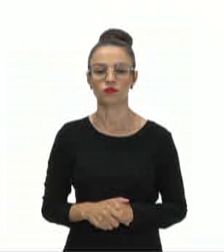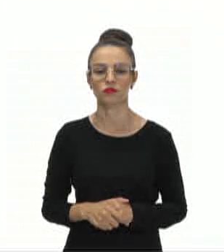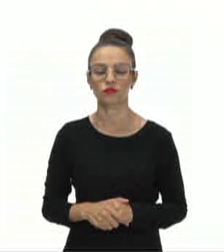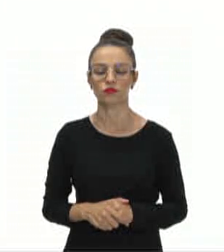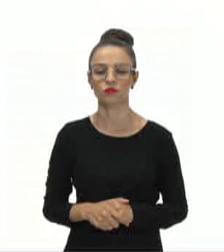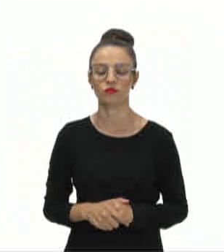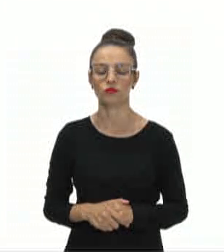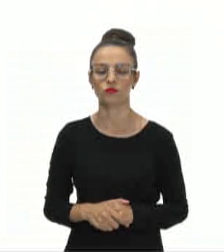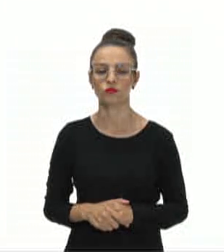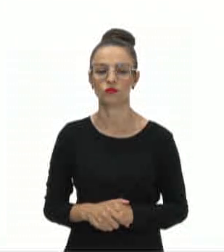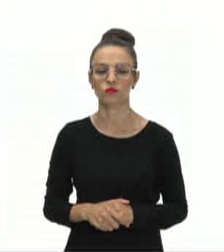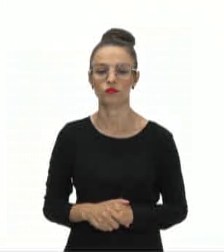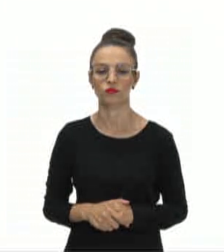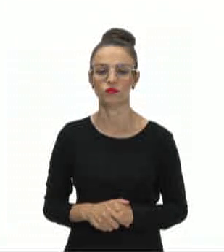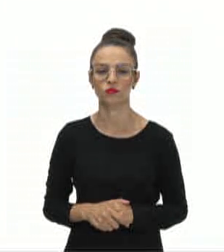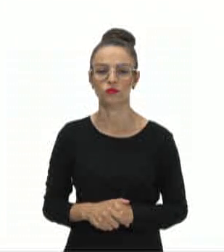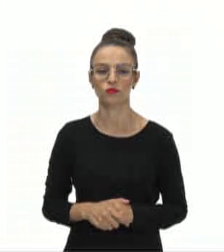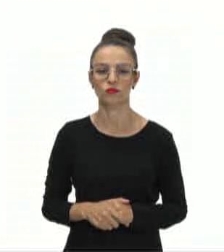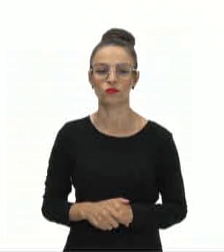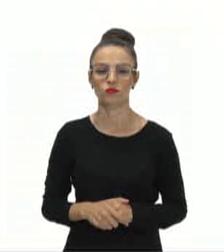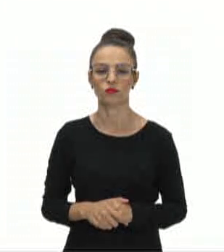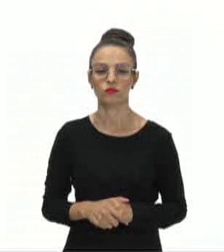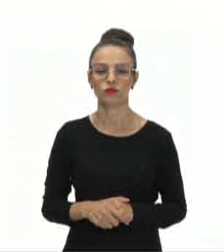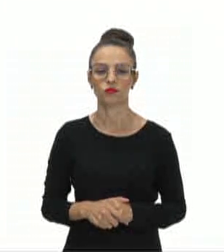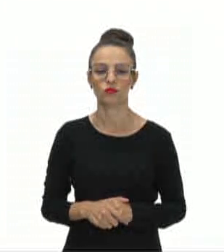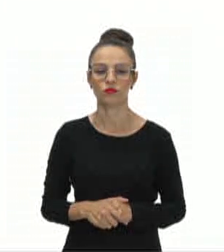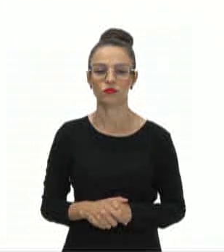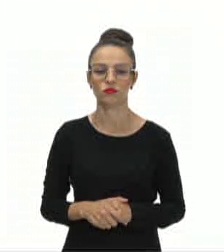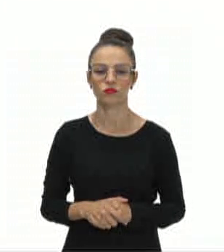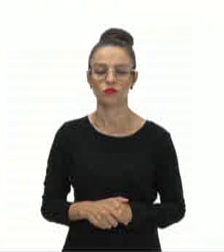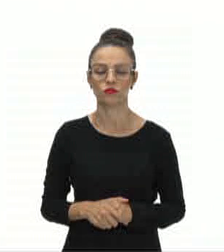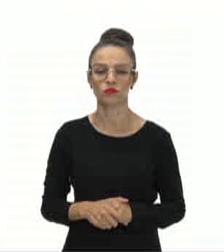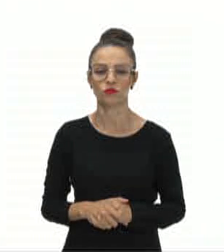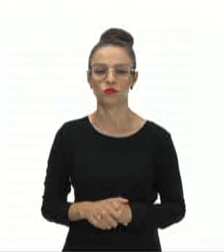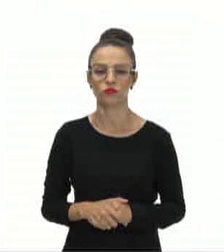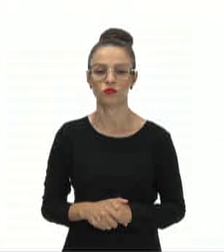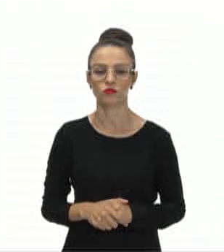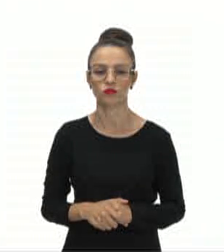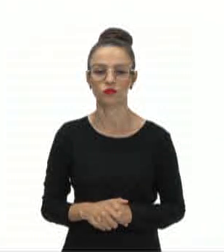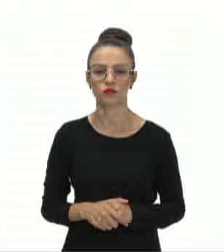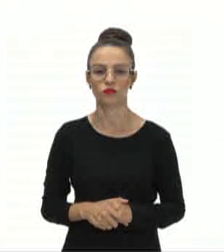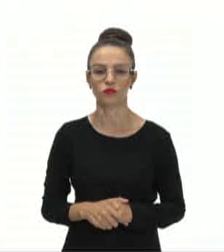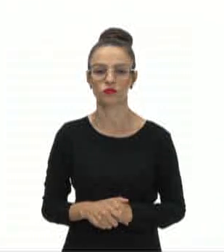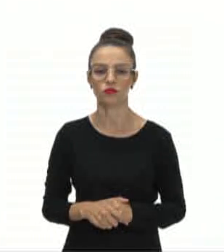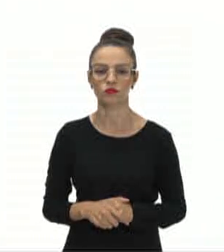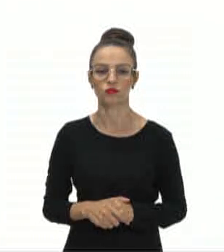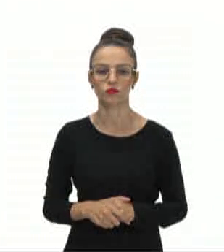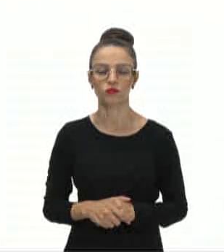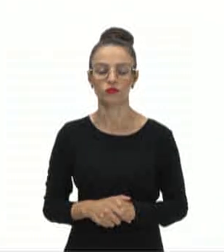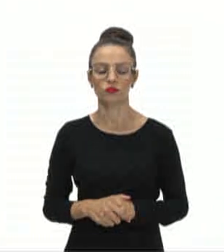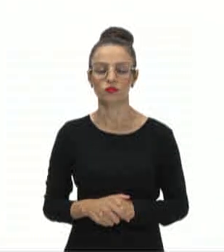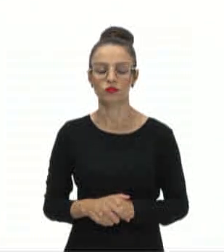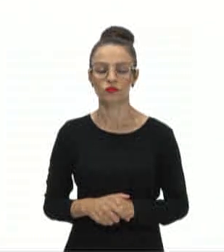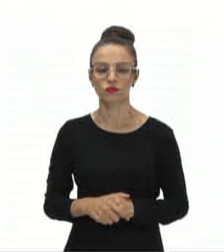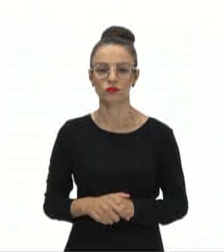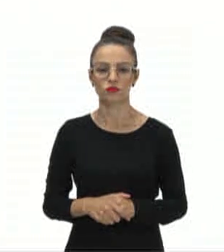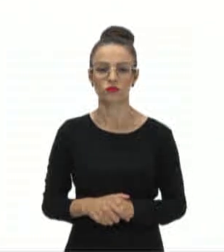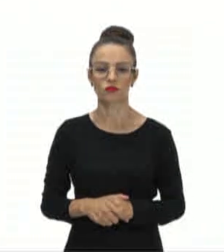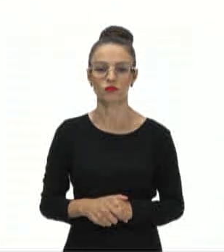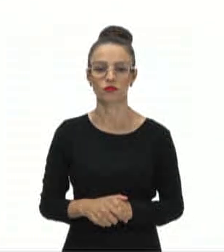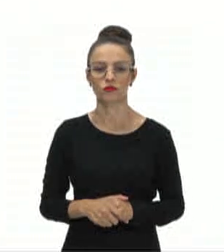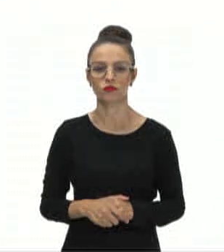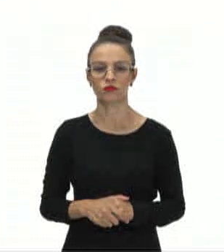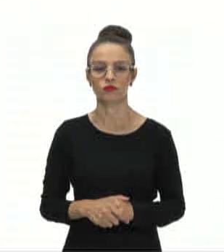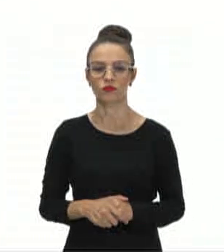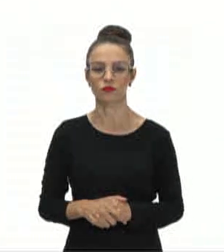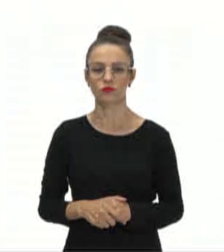South Africans live were strictly controlled. Many thousands of people died in the struggle to end